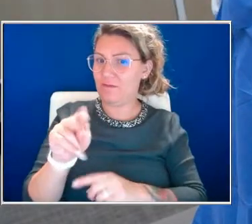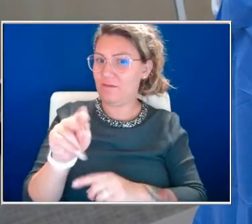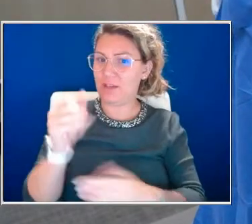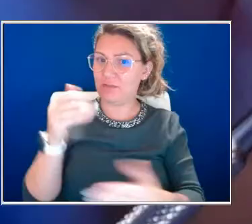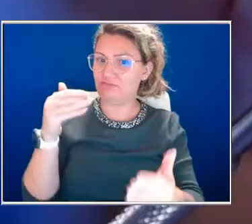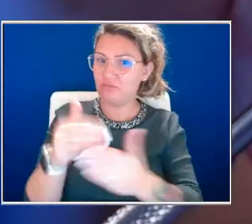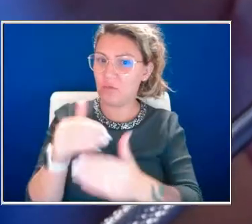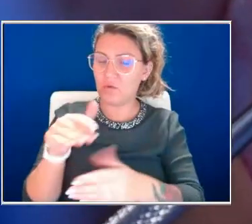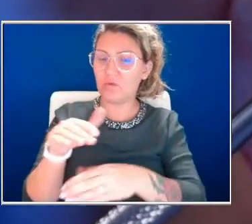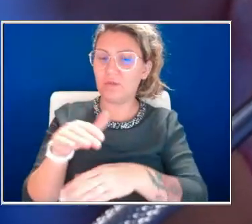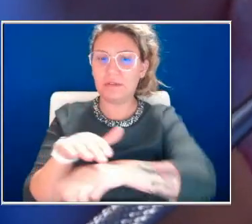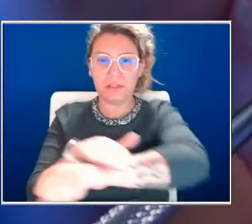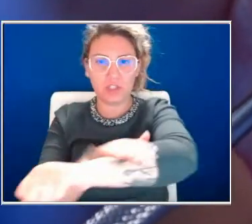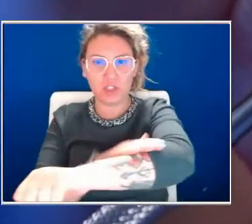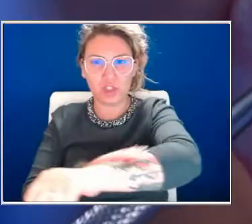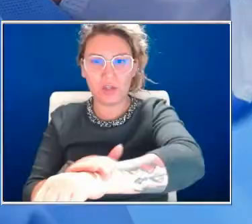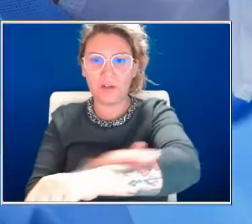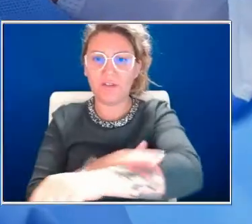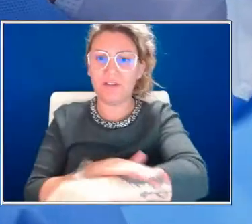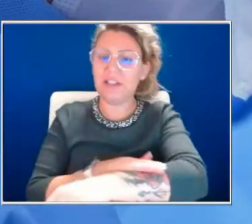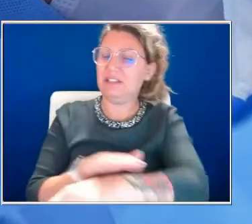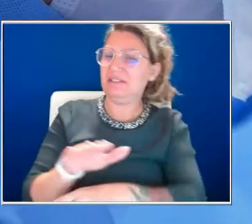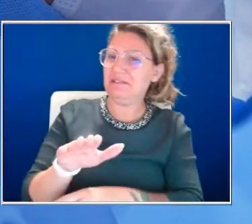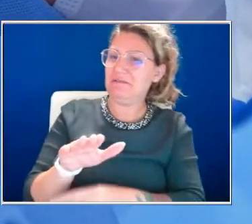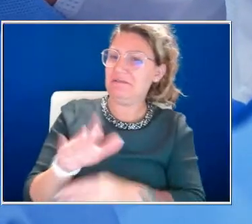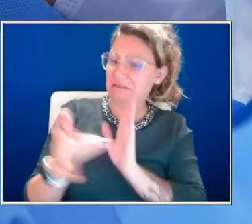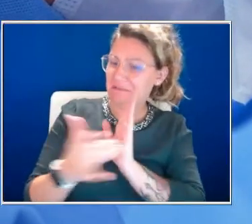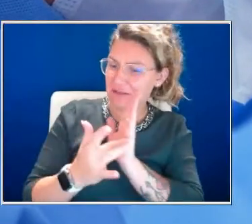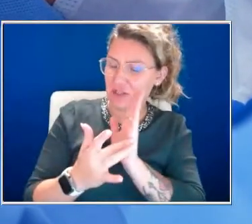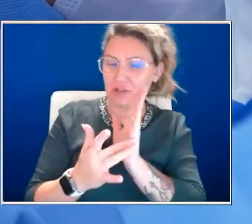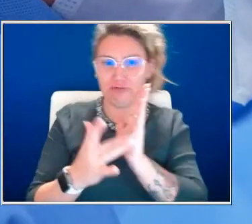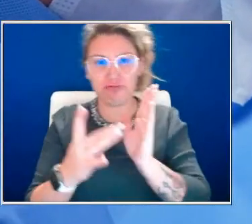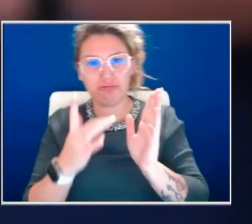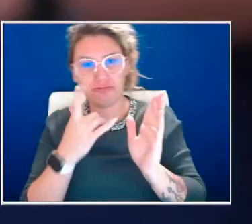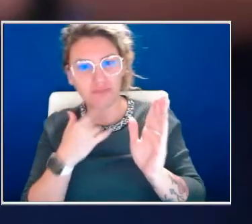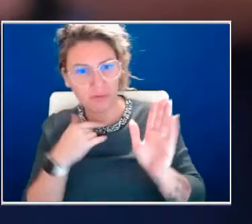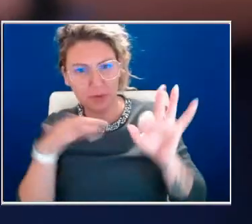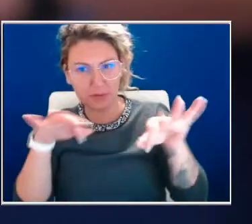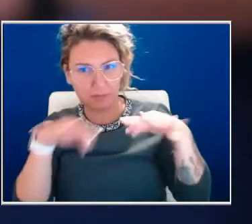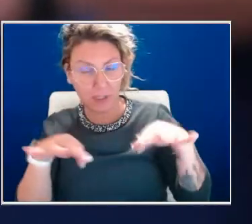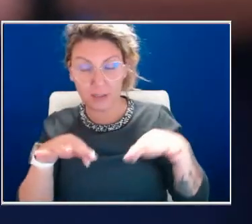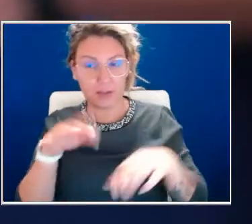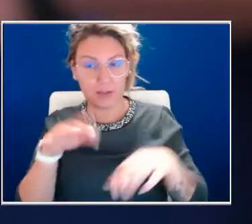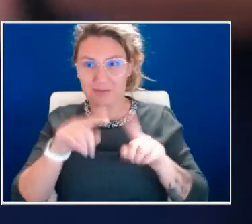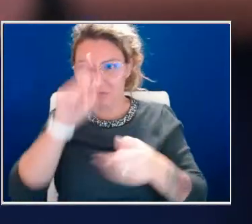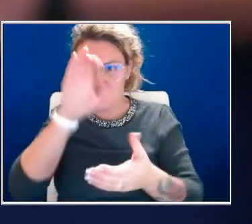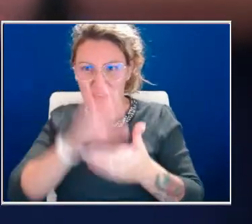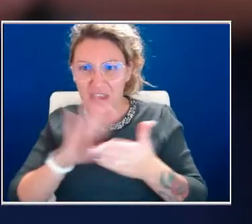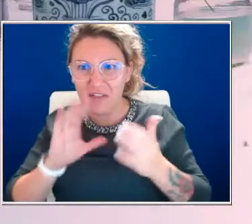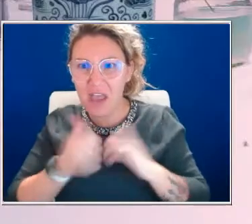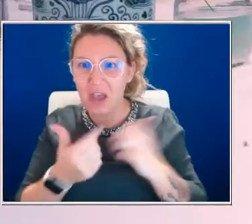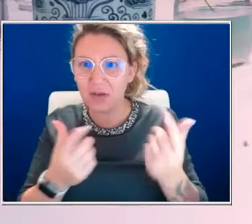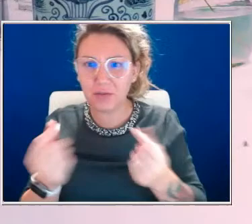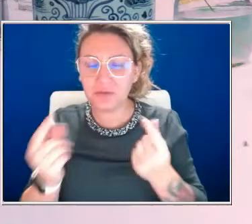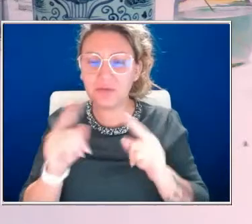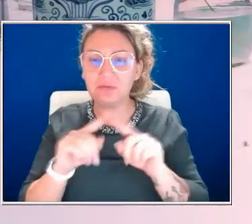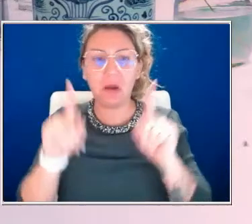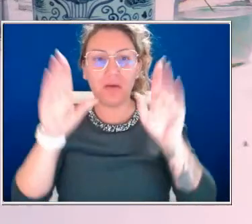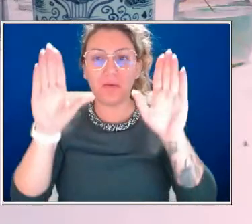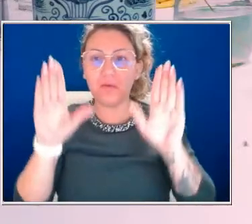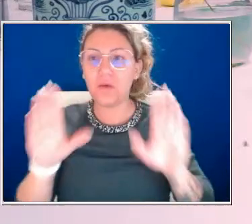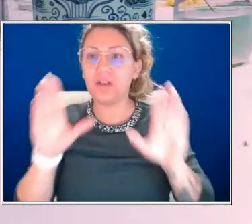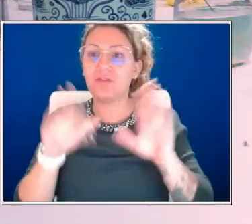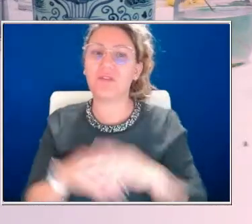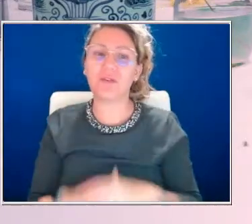all about it, how they were going to do it. I couldn't quite believe it, but it was wonderful.